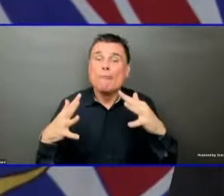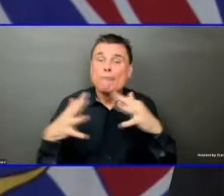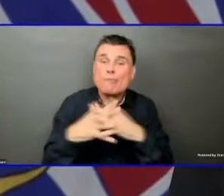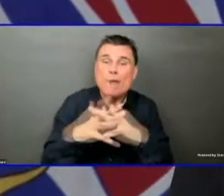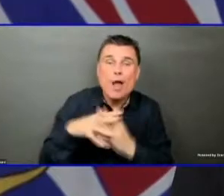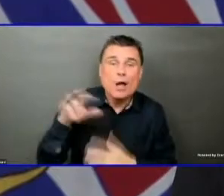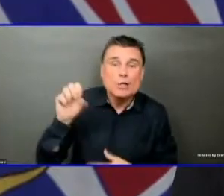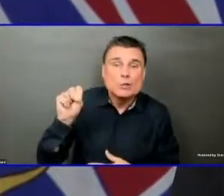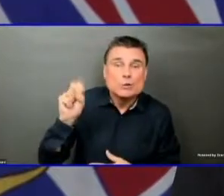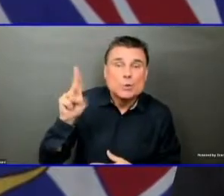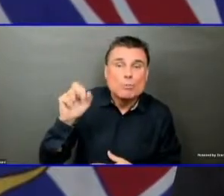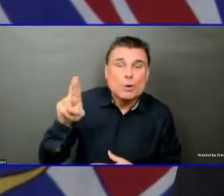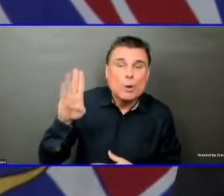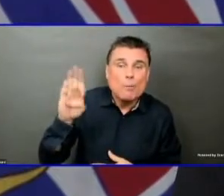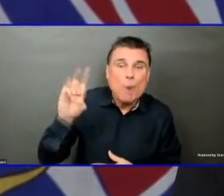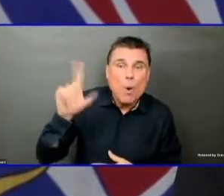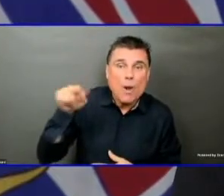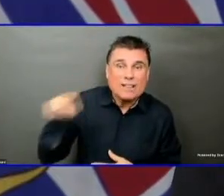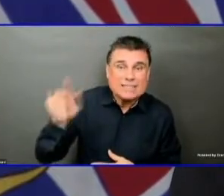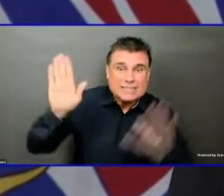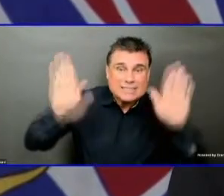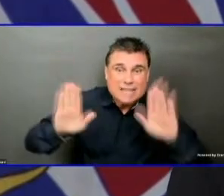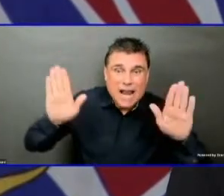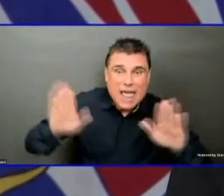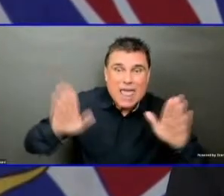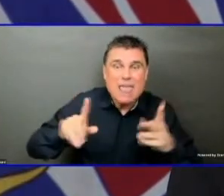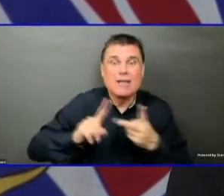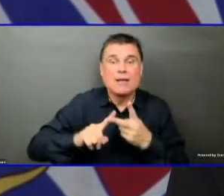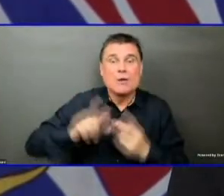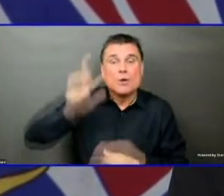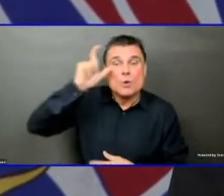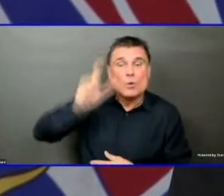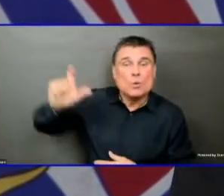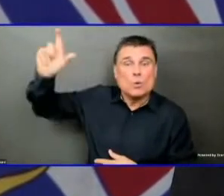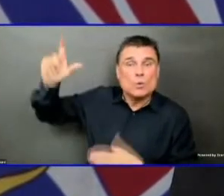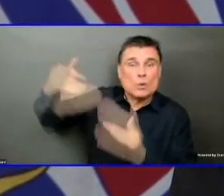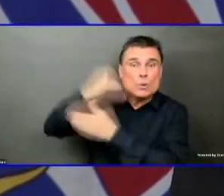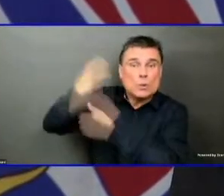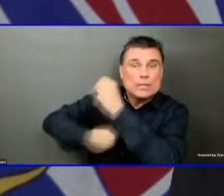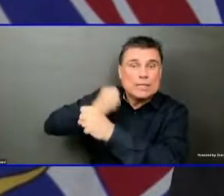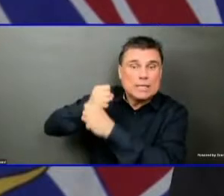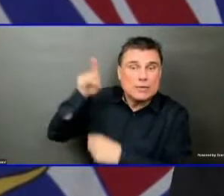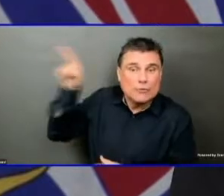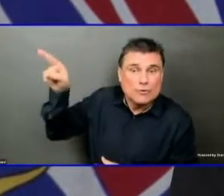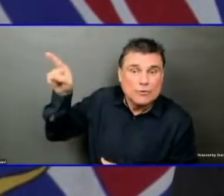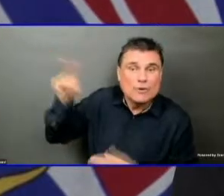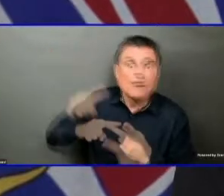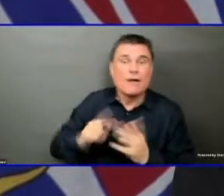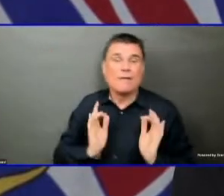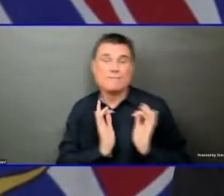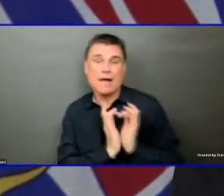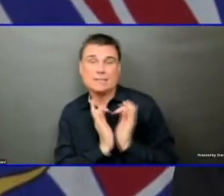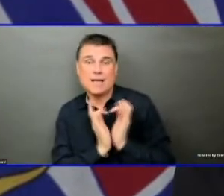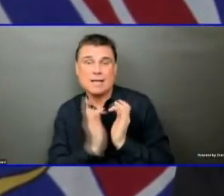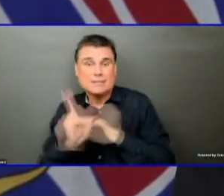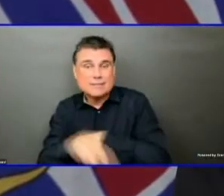Day, it's an important opportunity for us to either allow the virus to spread or to slow it down